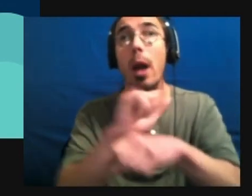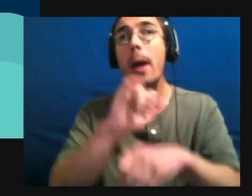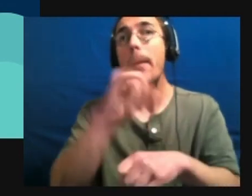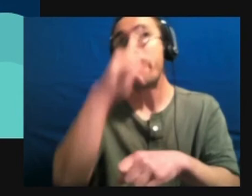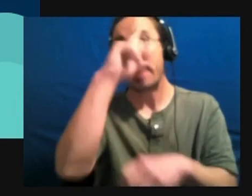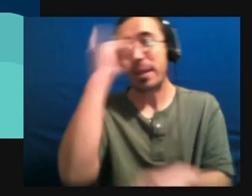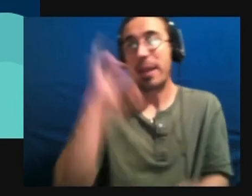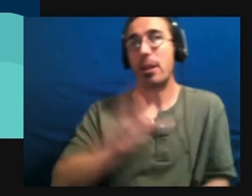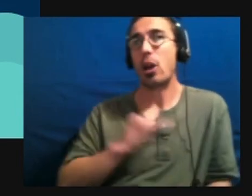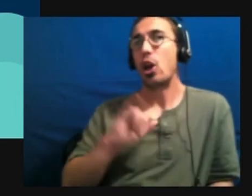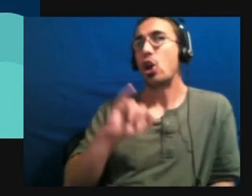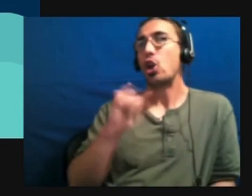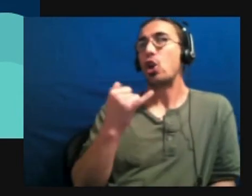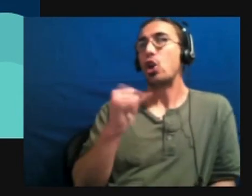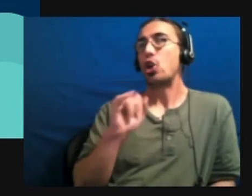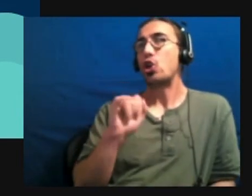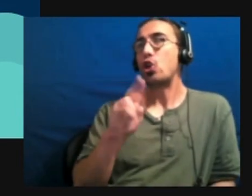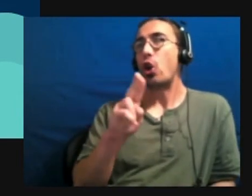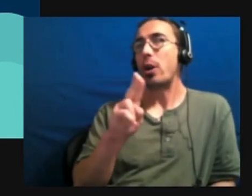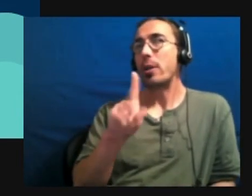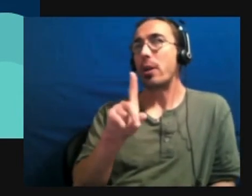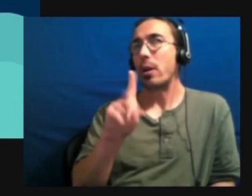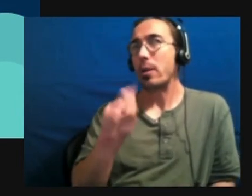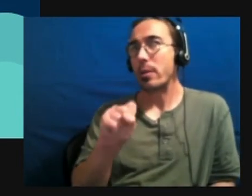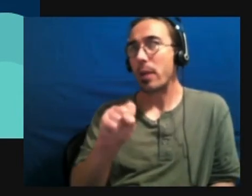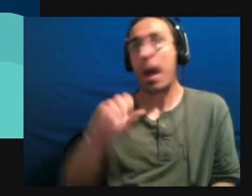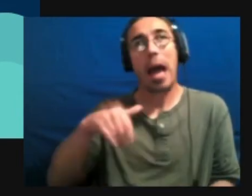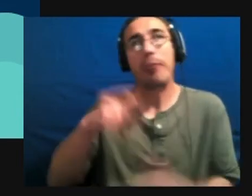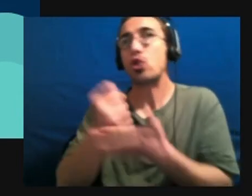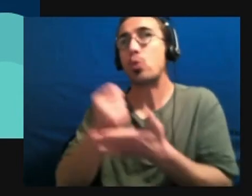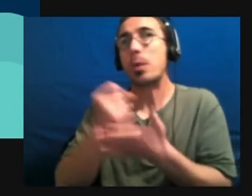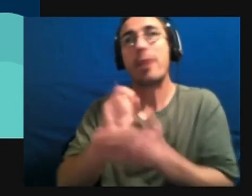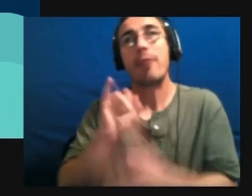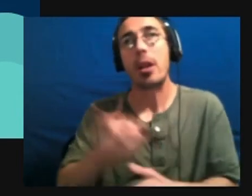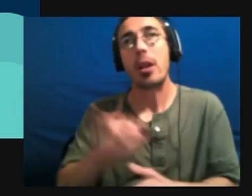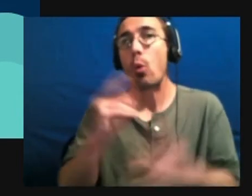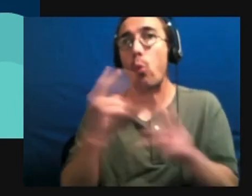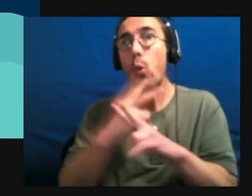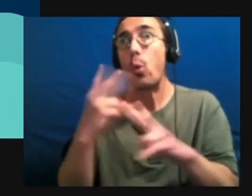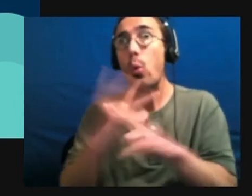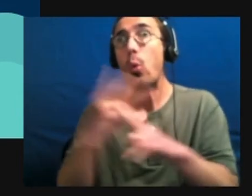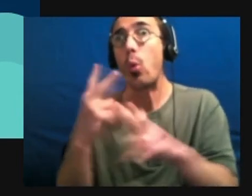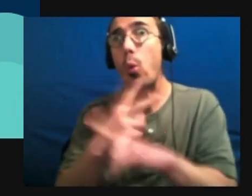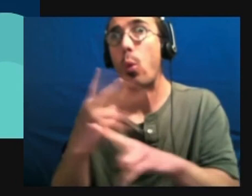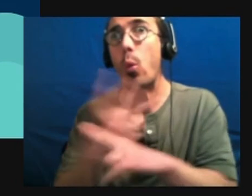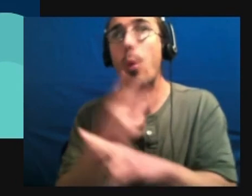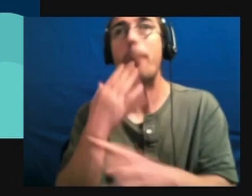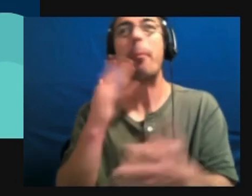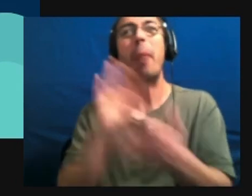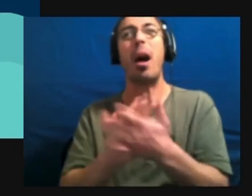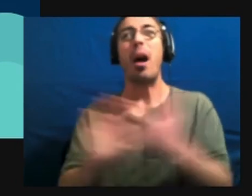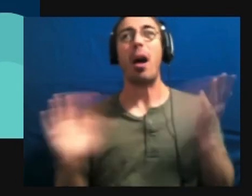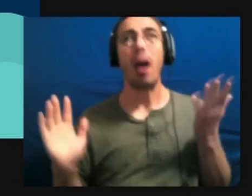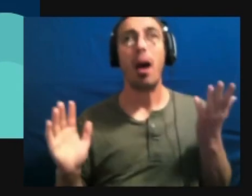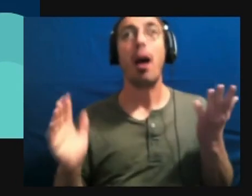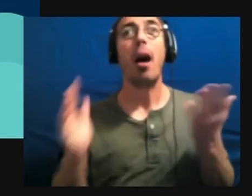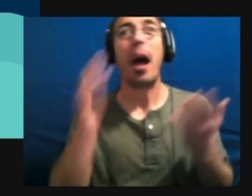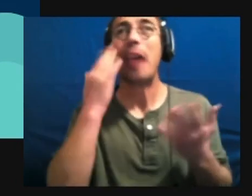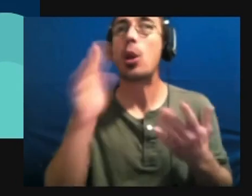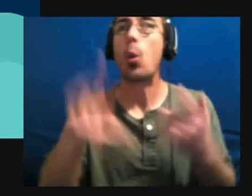infection that just kept getting worse because I don't know when